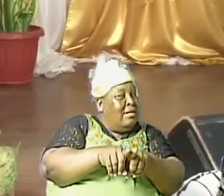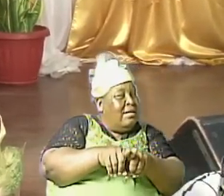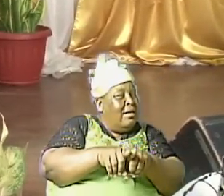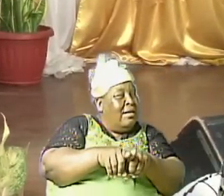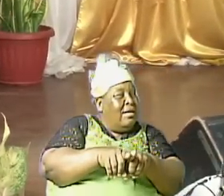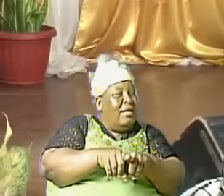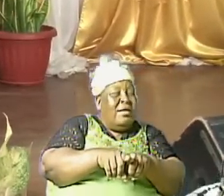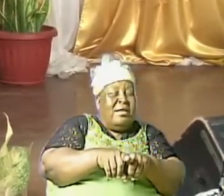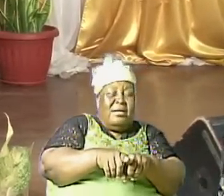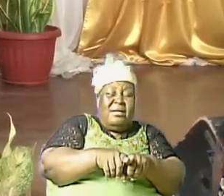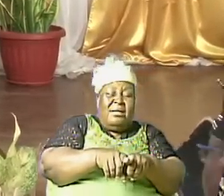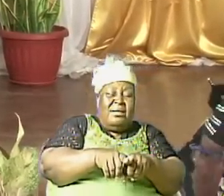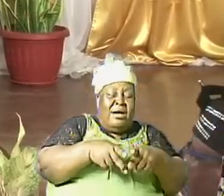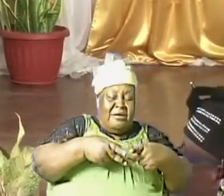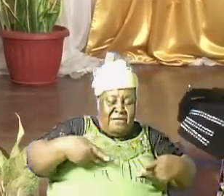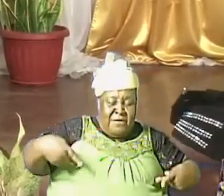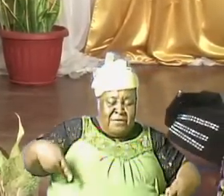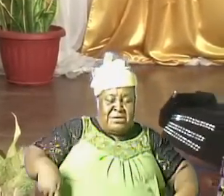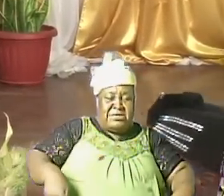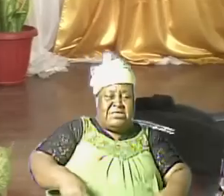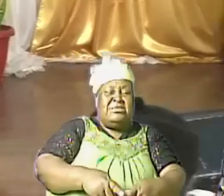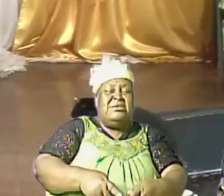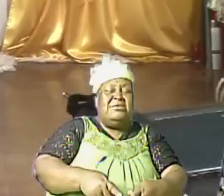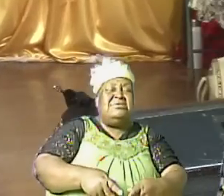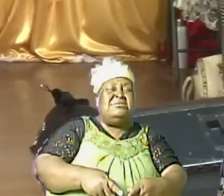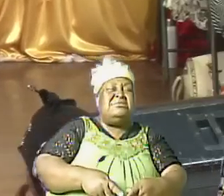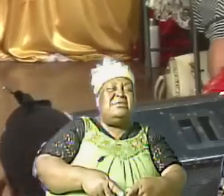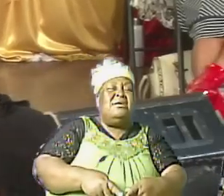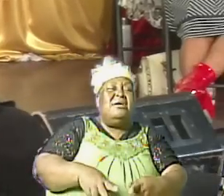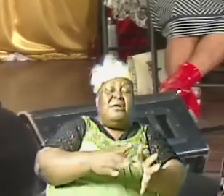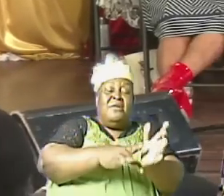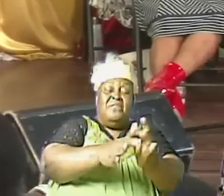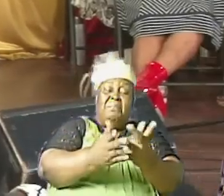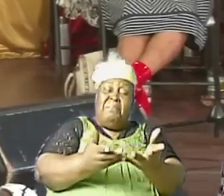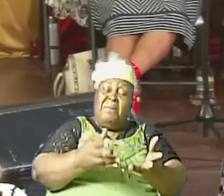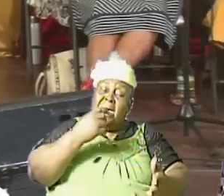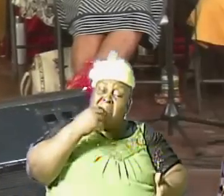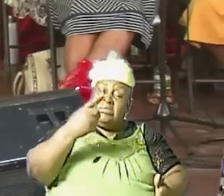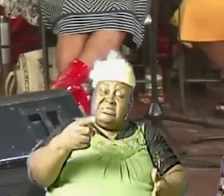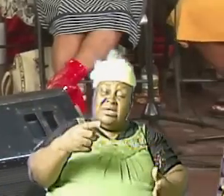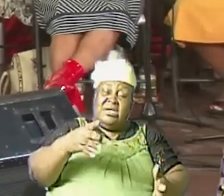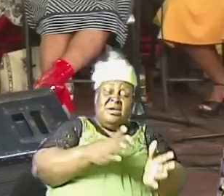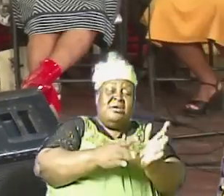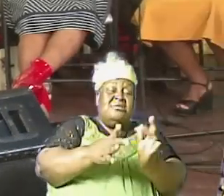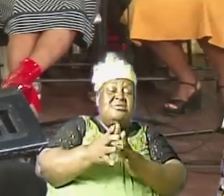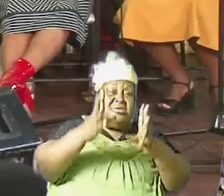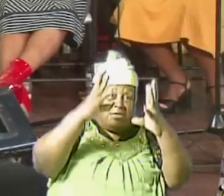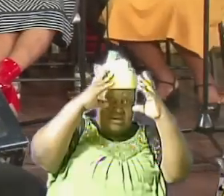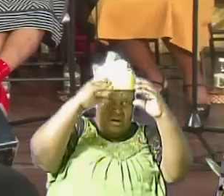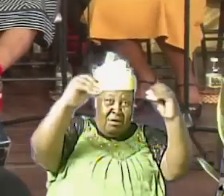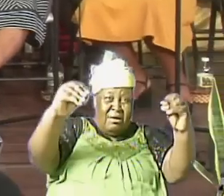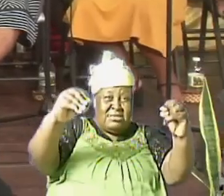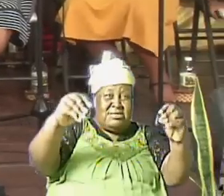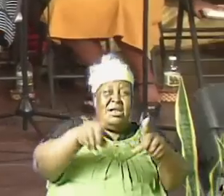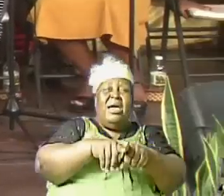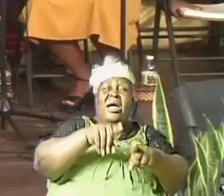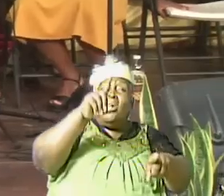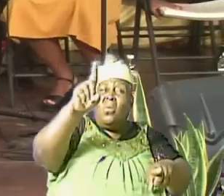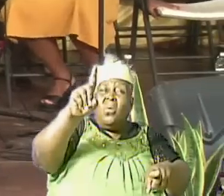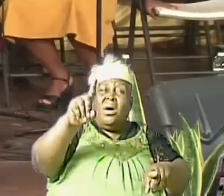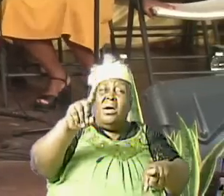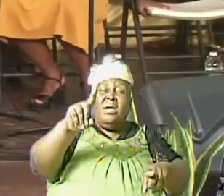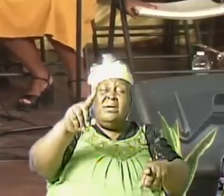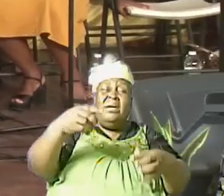like the scribes or the Pharisees, but the Bible said he taught as one who